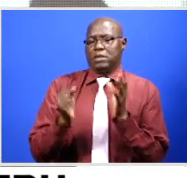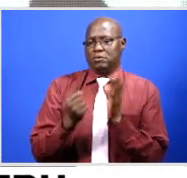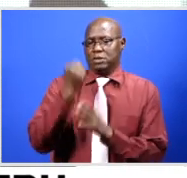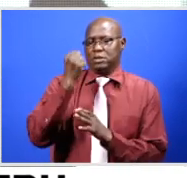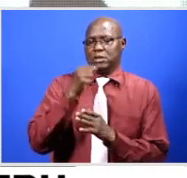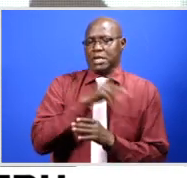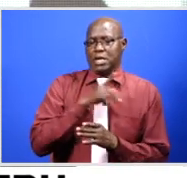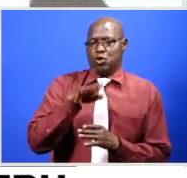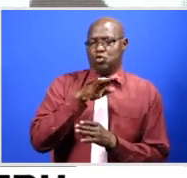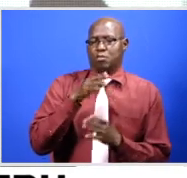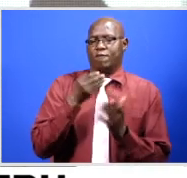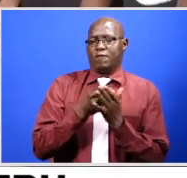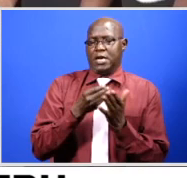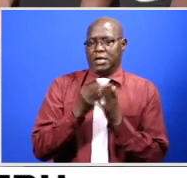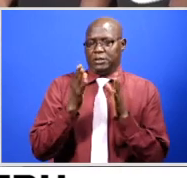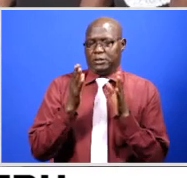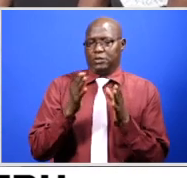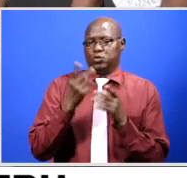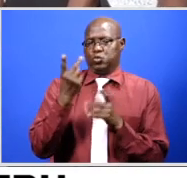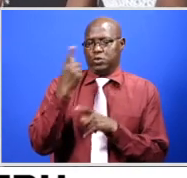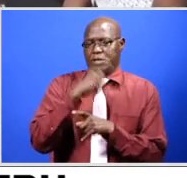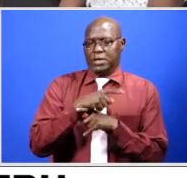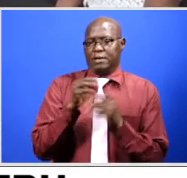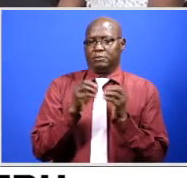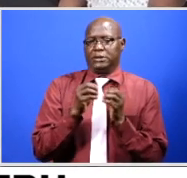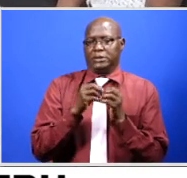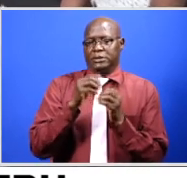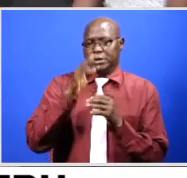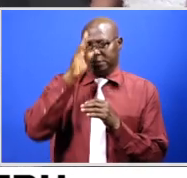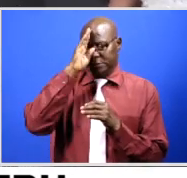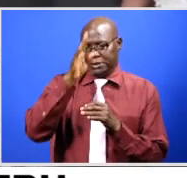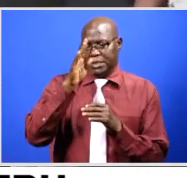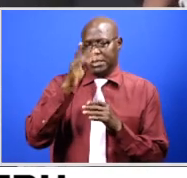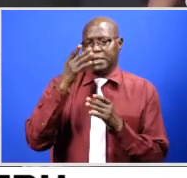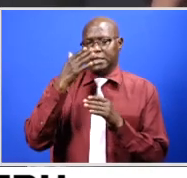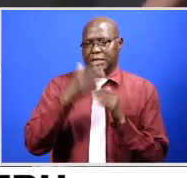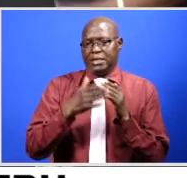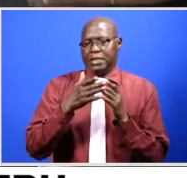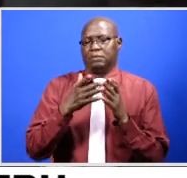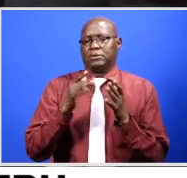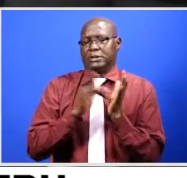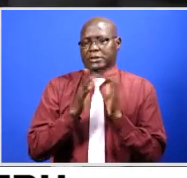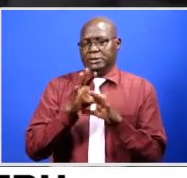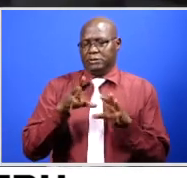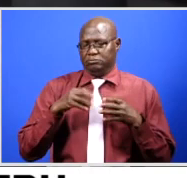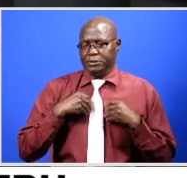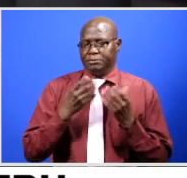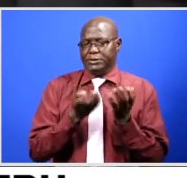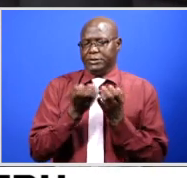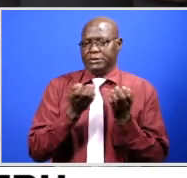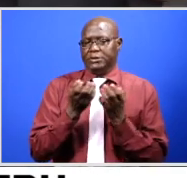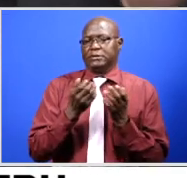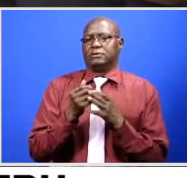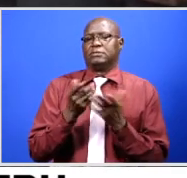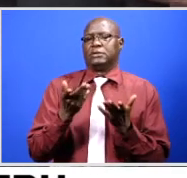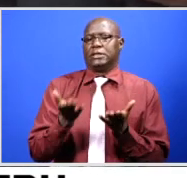Kingdom Financiers. The two-day function that ended on Sunday, which is meant to help Christians embrace business and in turn raise Kingdom Financiers,